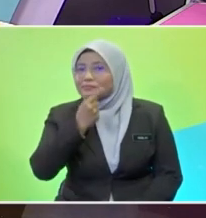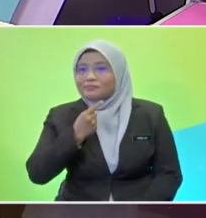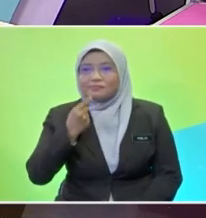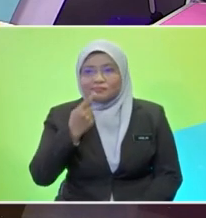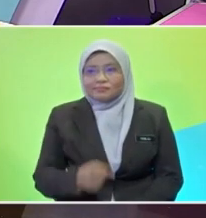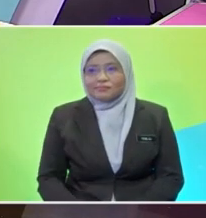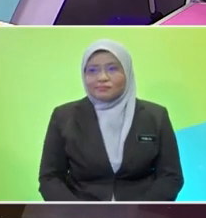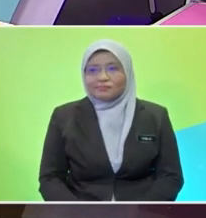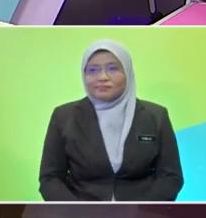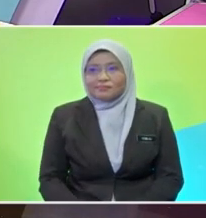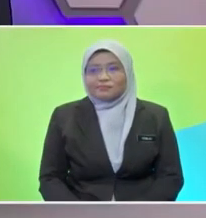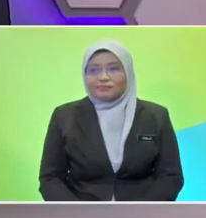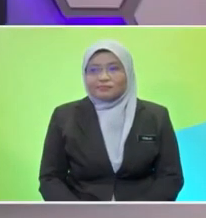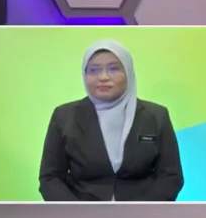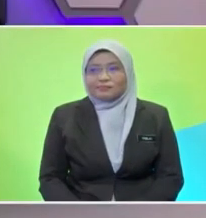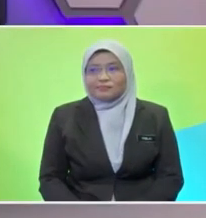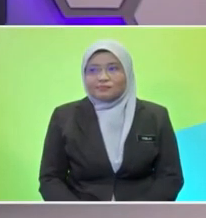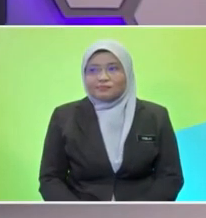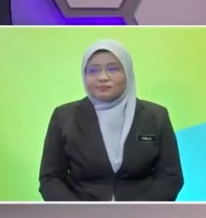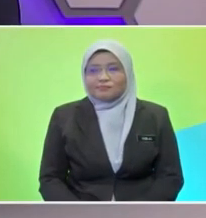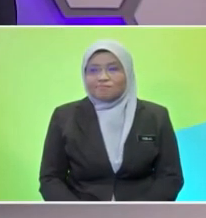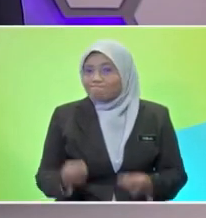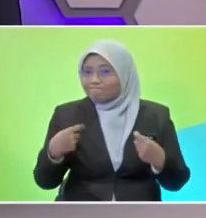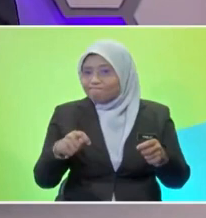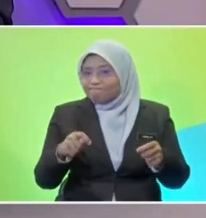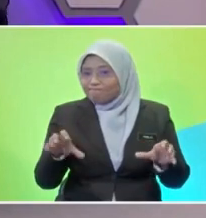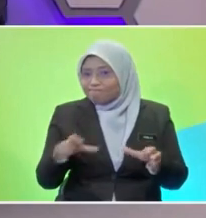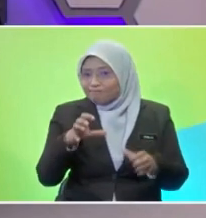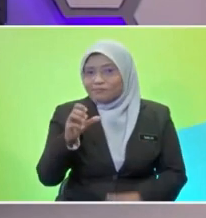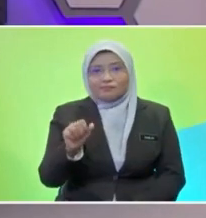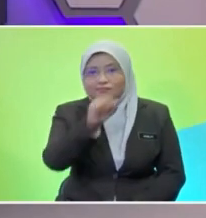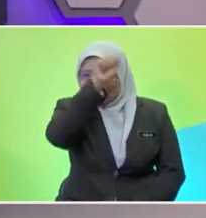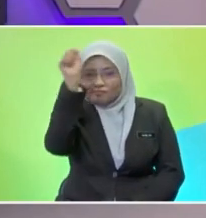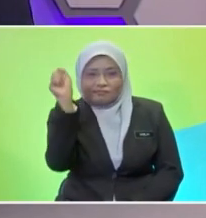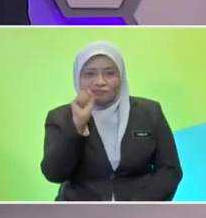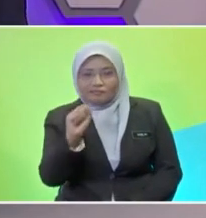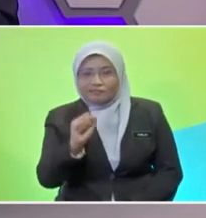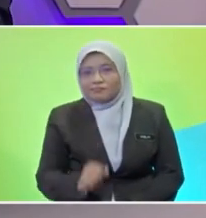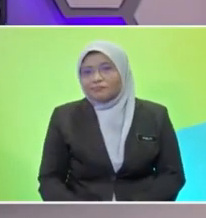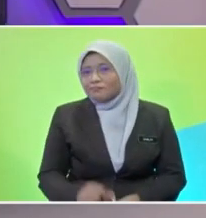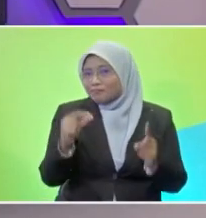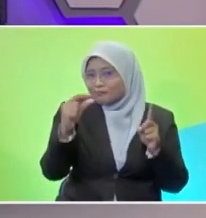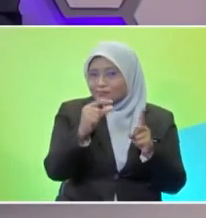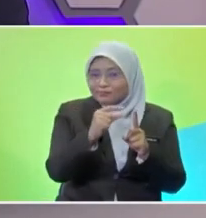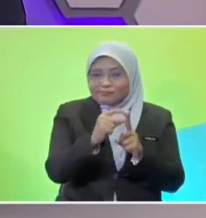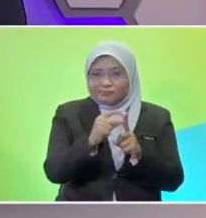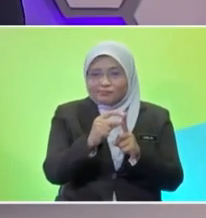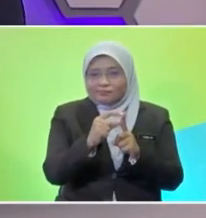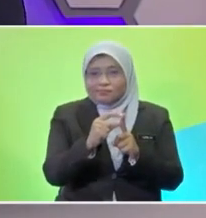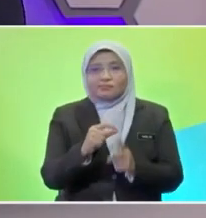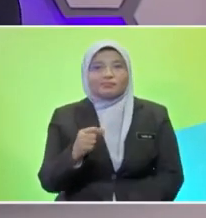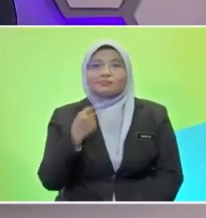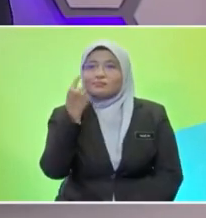with the word who. If you don't know what is who, what is the function of the word who, so you can look on the